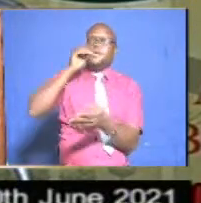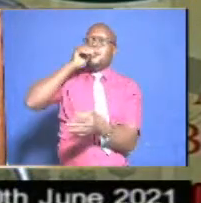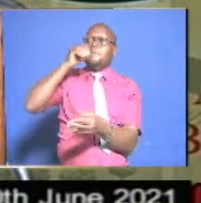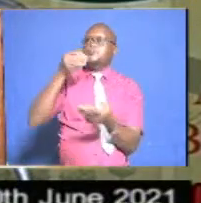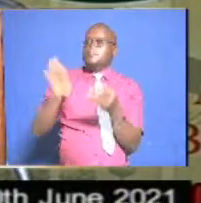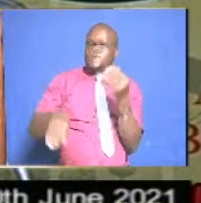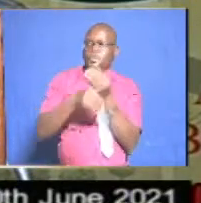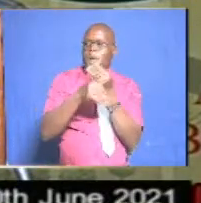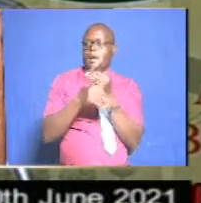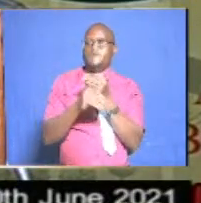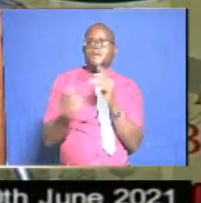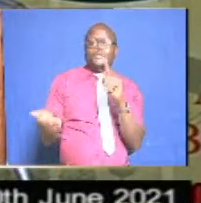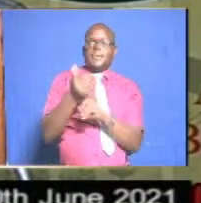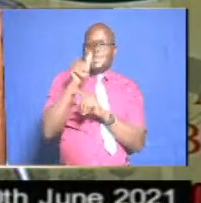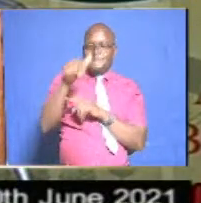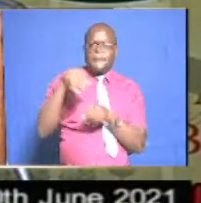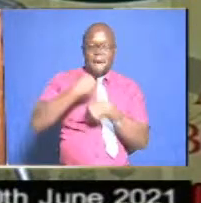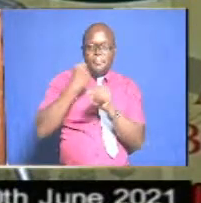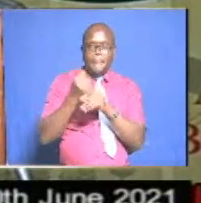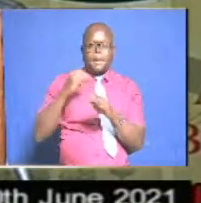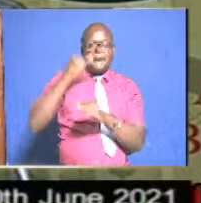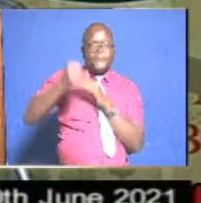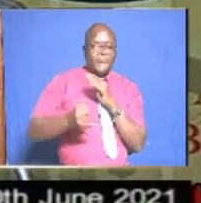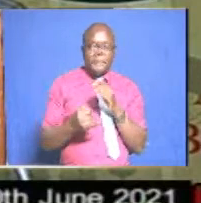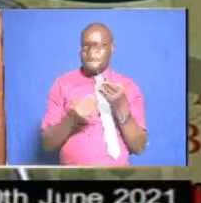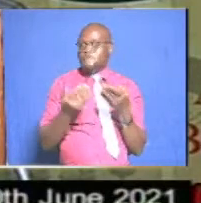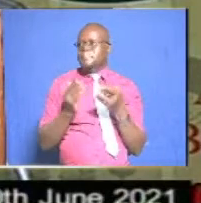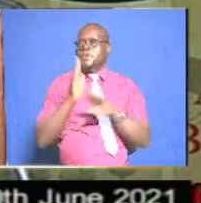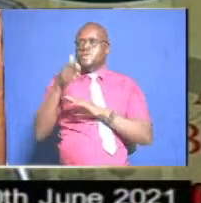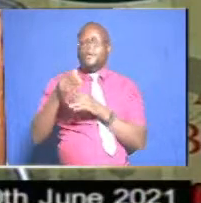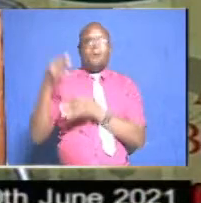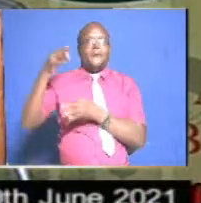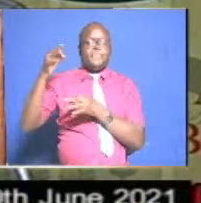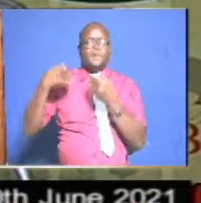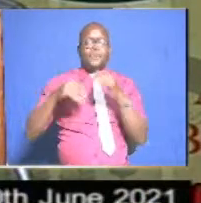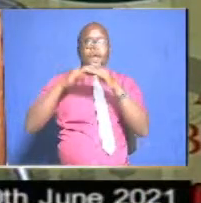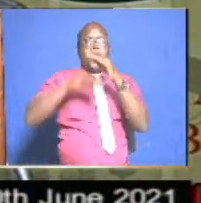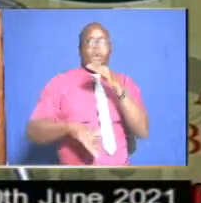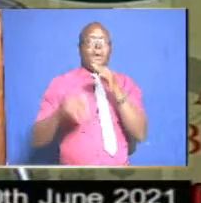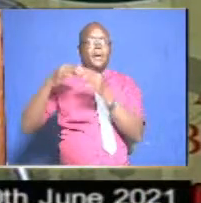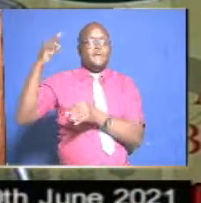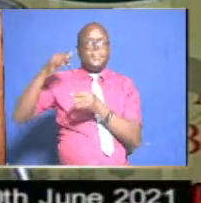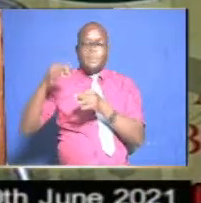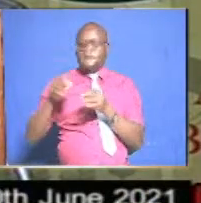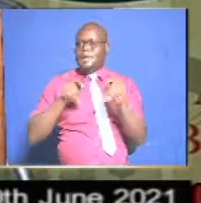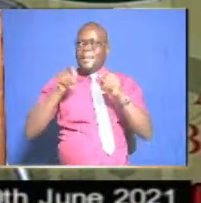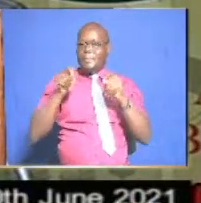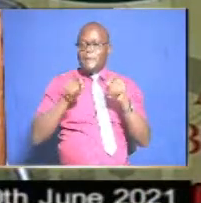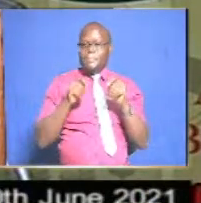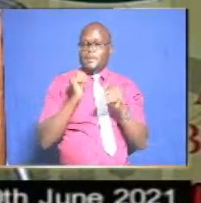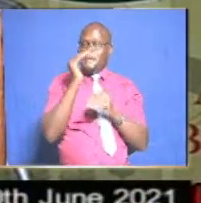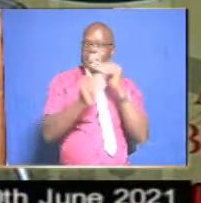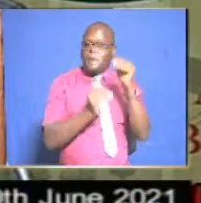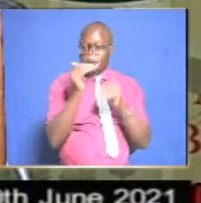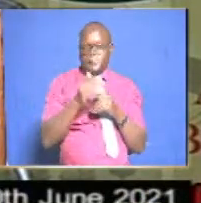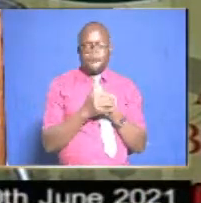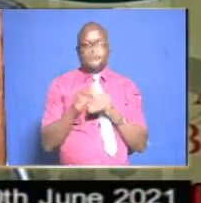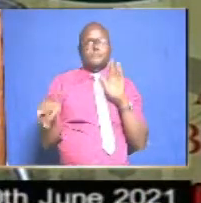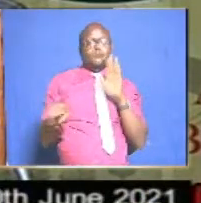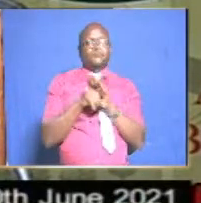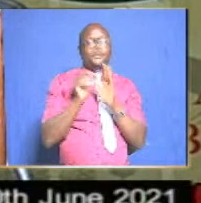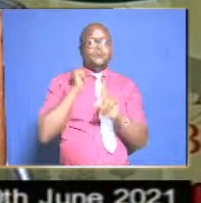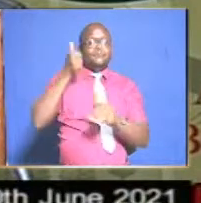the new classification, which causes insurance to either overestimate or underestimate the management expenses, impacting negatively